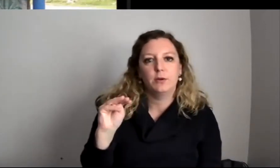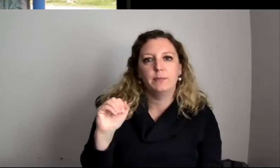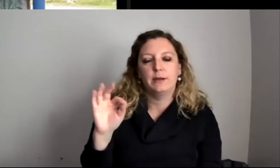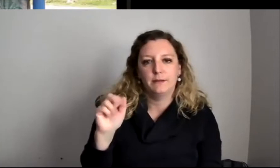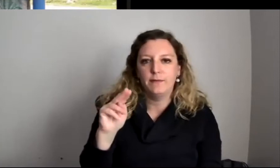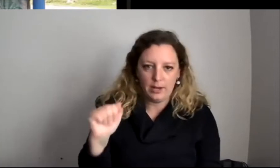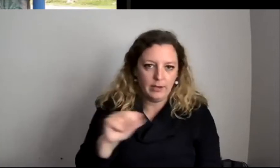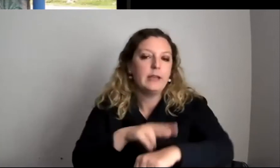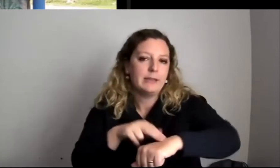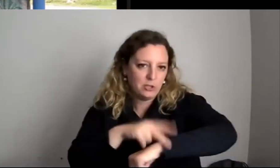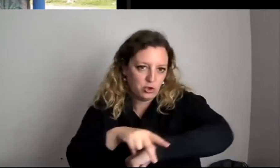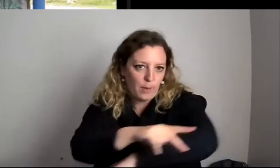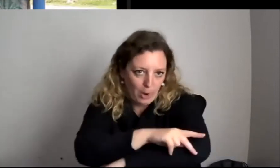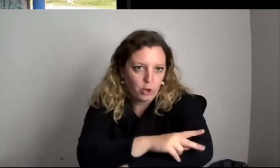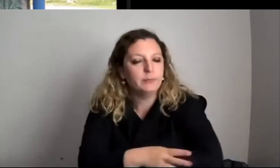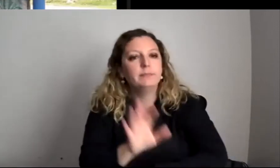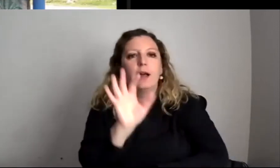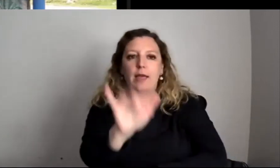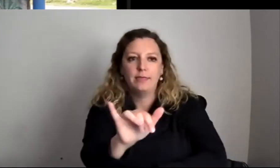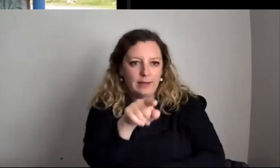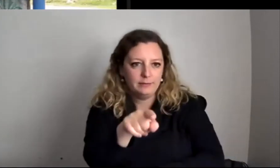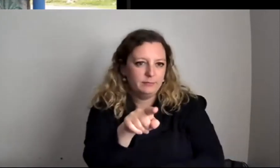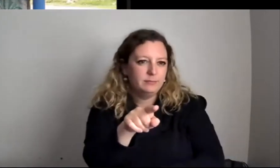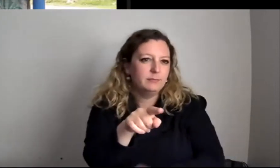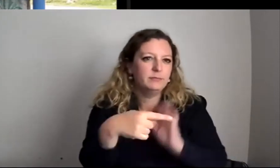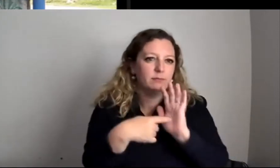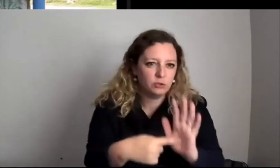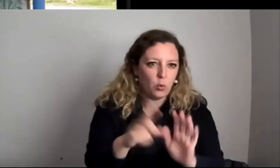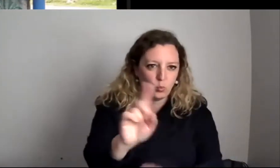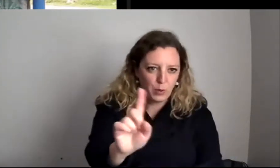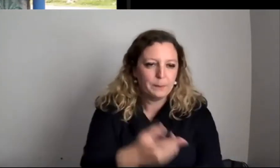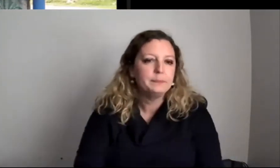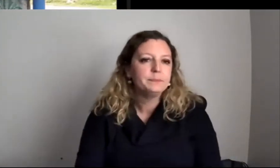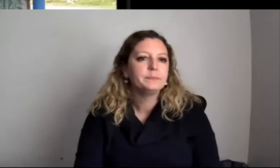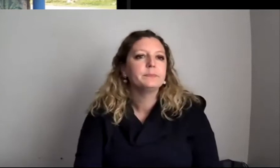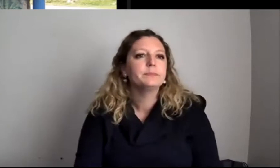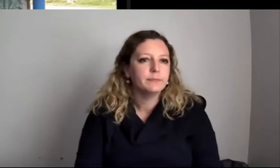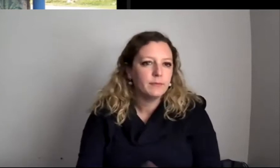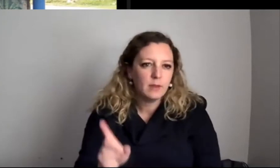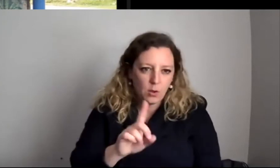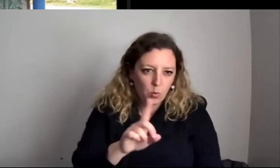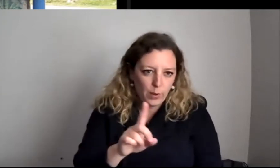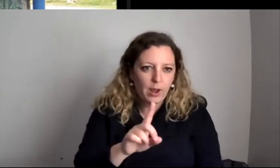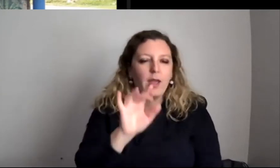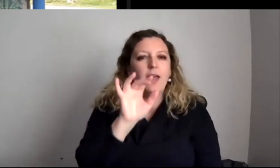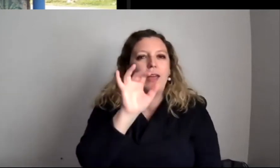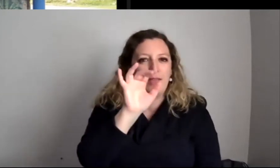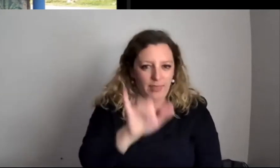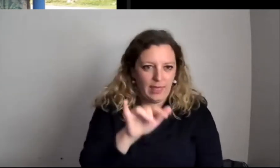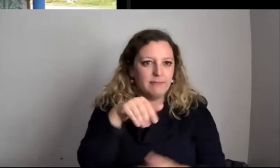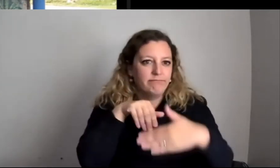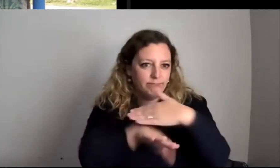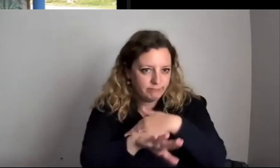my research. And so this is just this pull-out map here. This is Ranomafana. Here is where the sign is located. This is the entrance